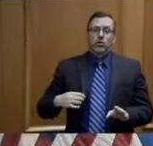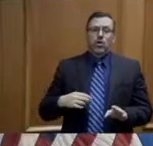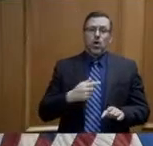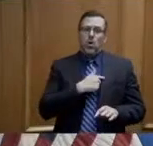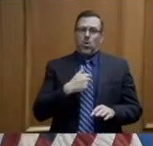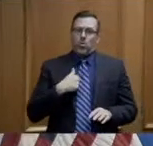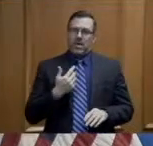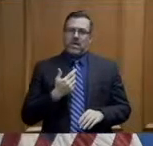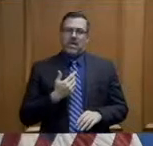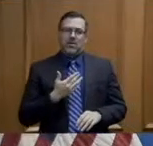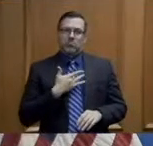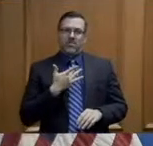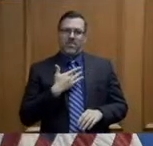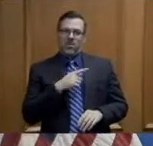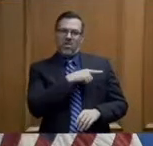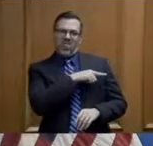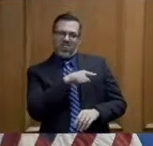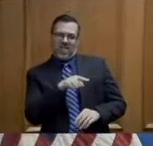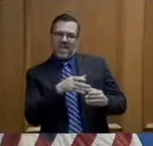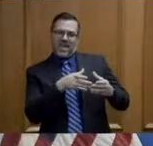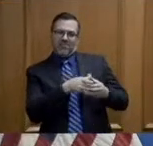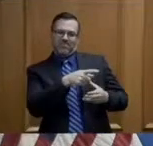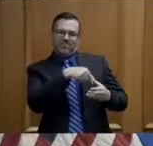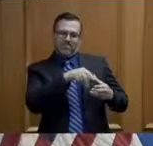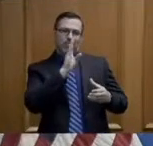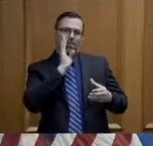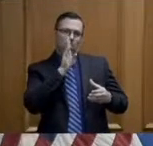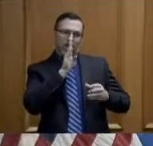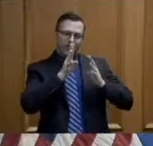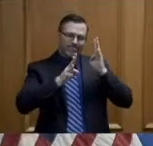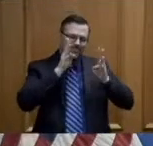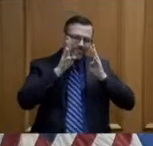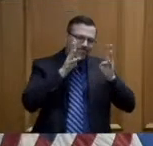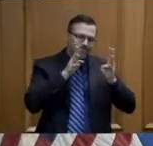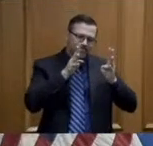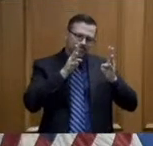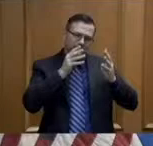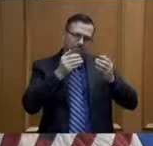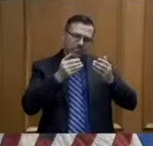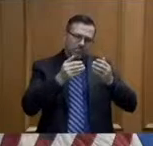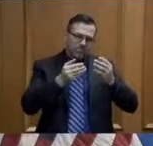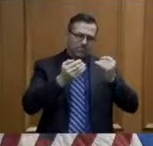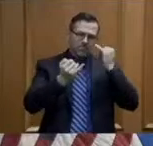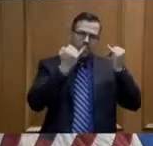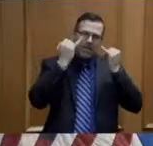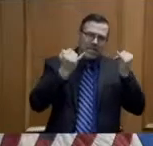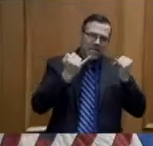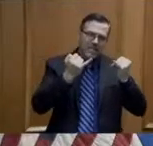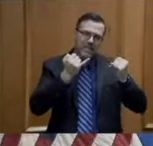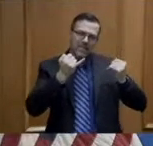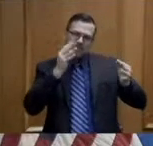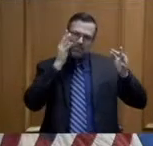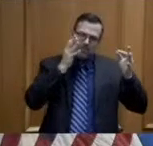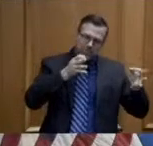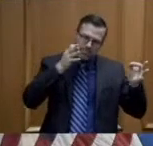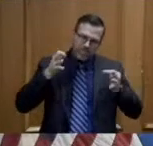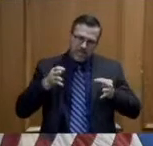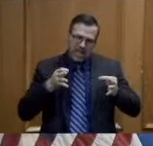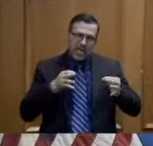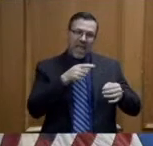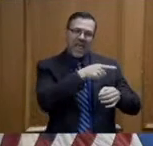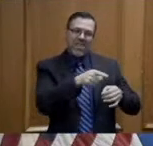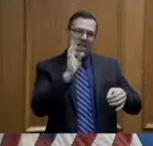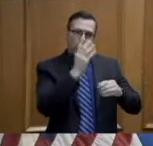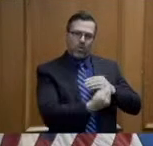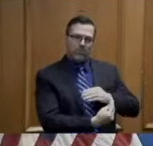steps will be defined, and there's a lot of input that we want to receive before we make decisions about what